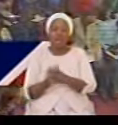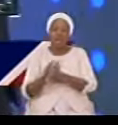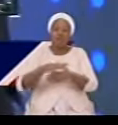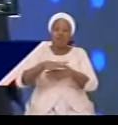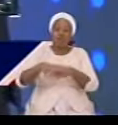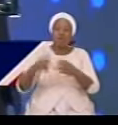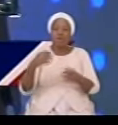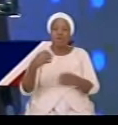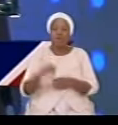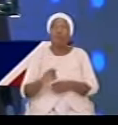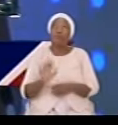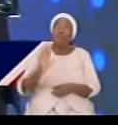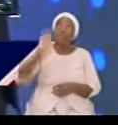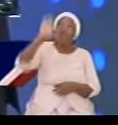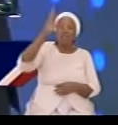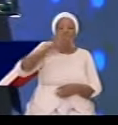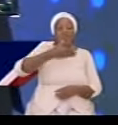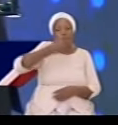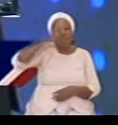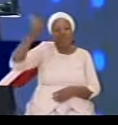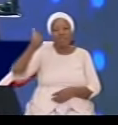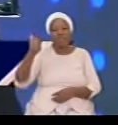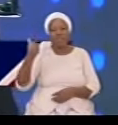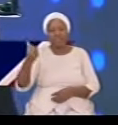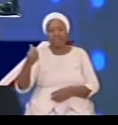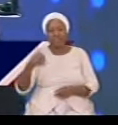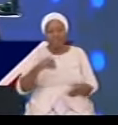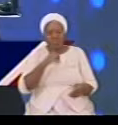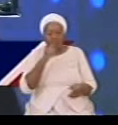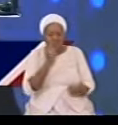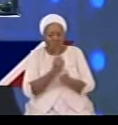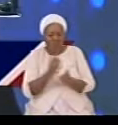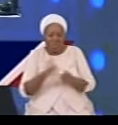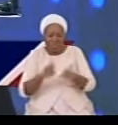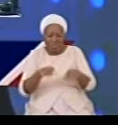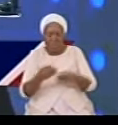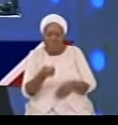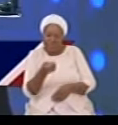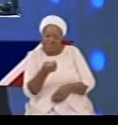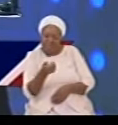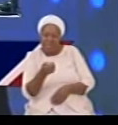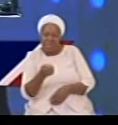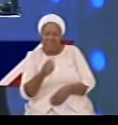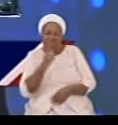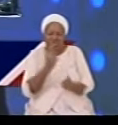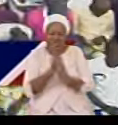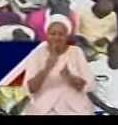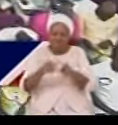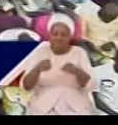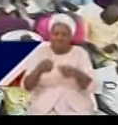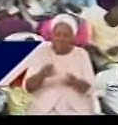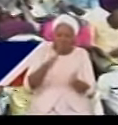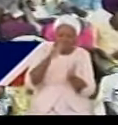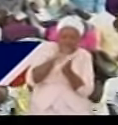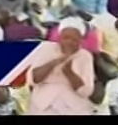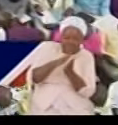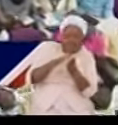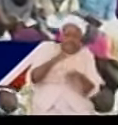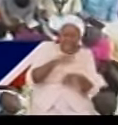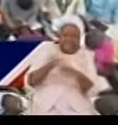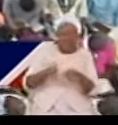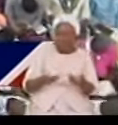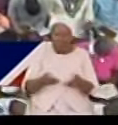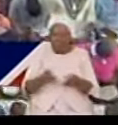his best. It's not just going to give you a trickle. It's not going to give you something at the bottom of